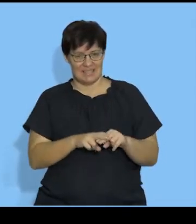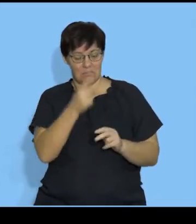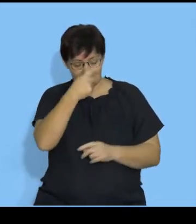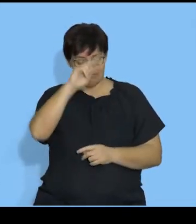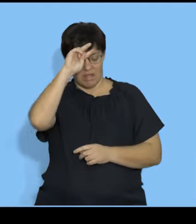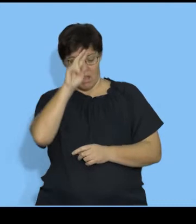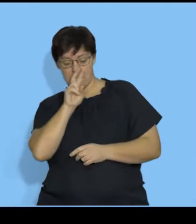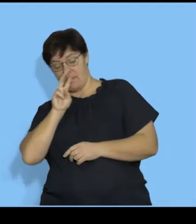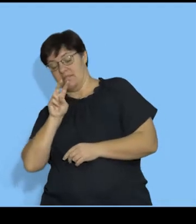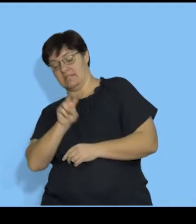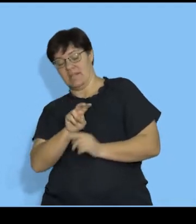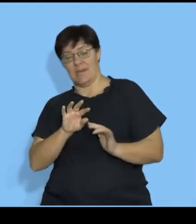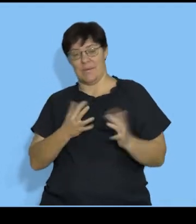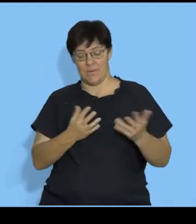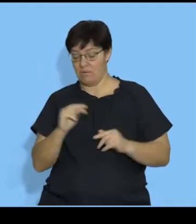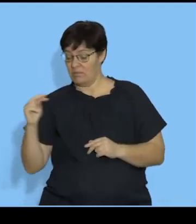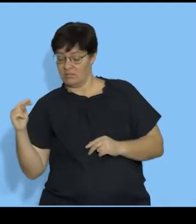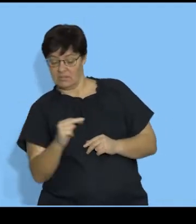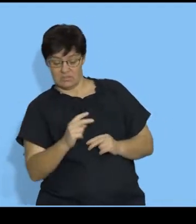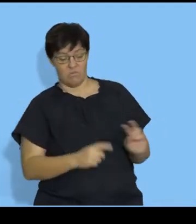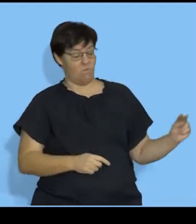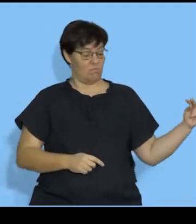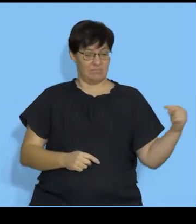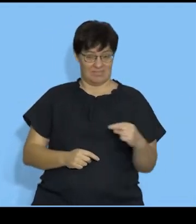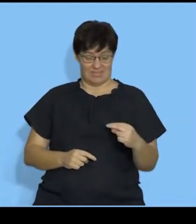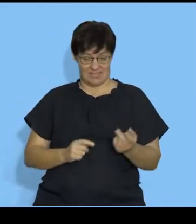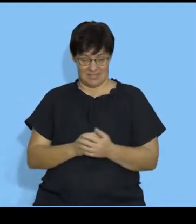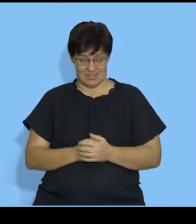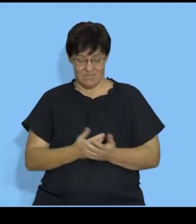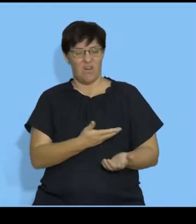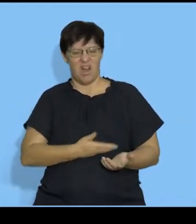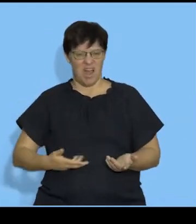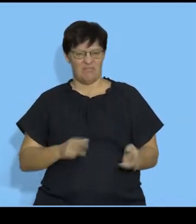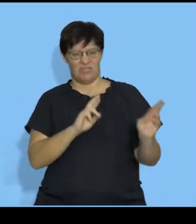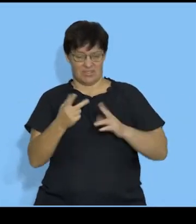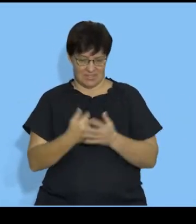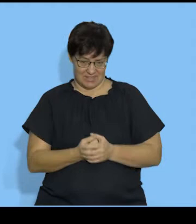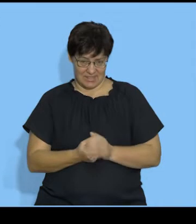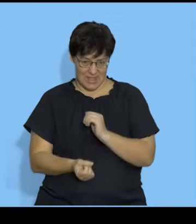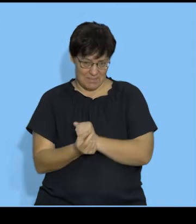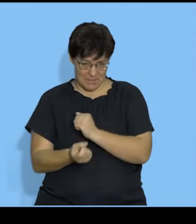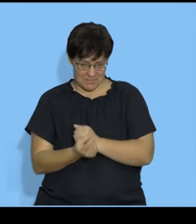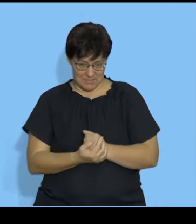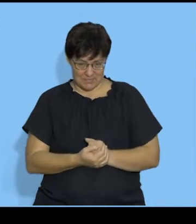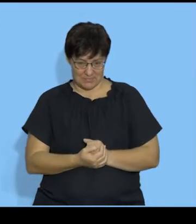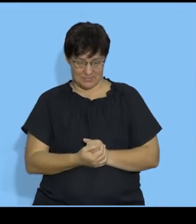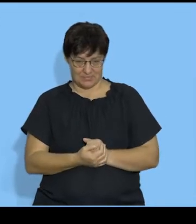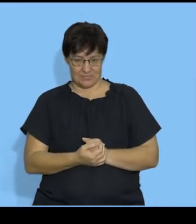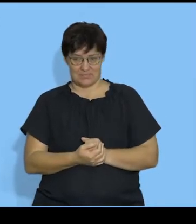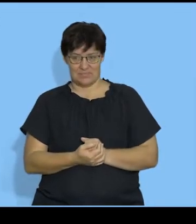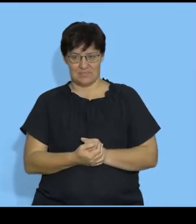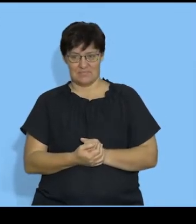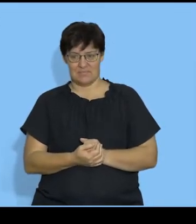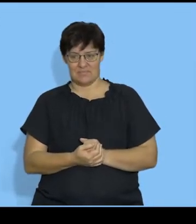your perspective, in as far as those half reactions or those redox reactions are actually concerned. So